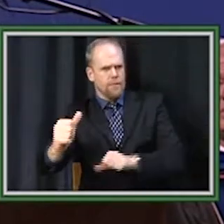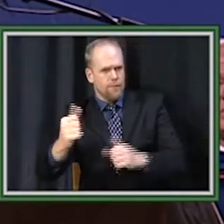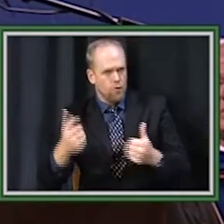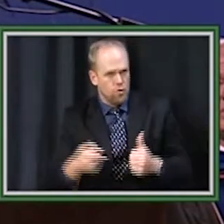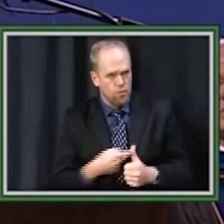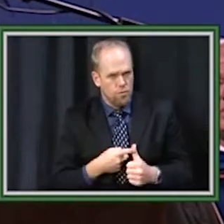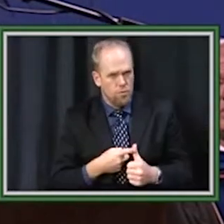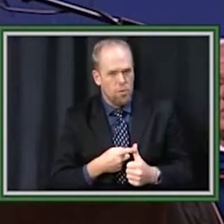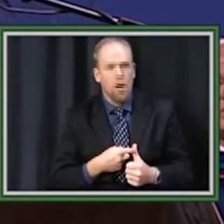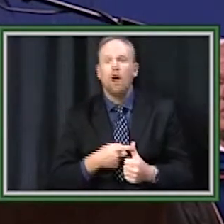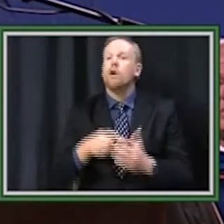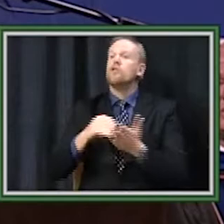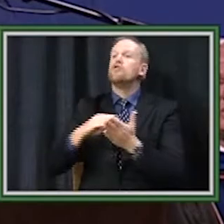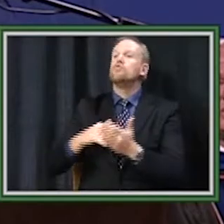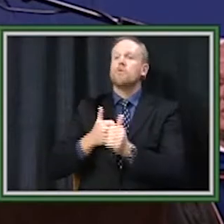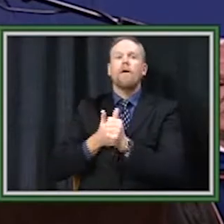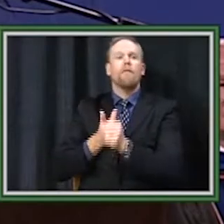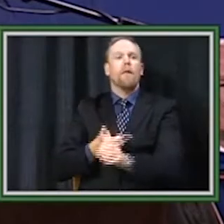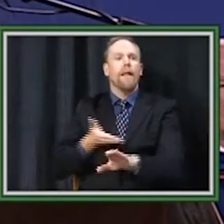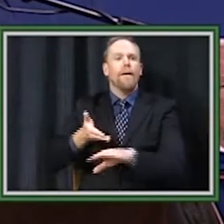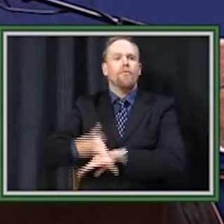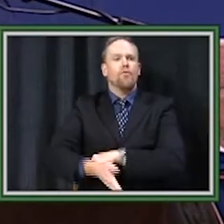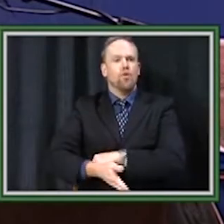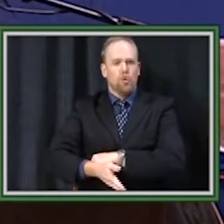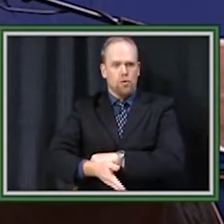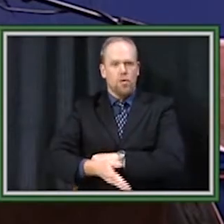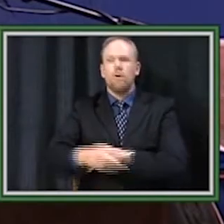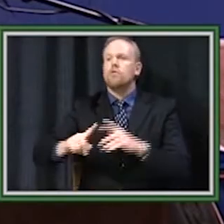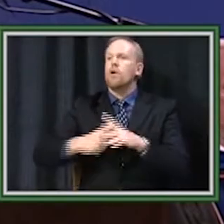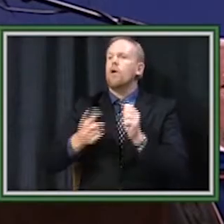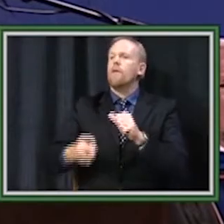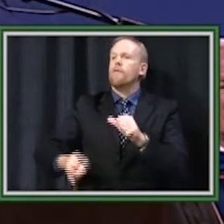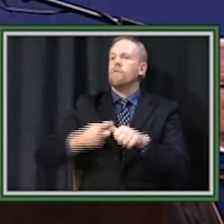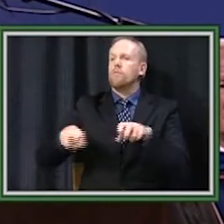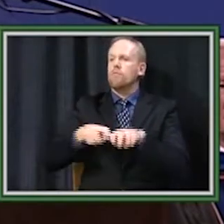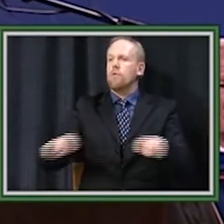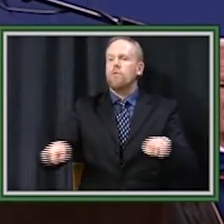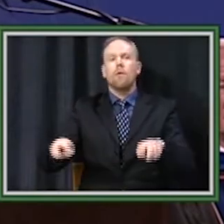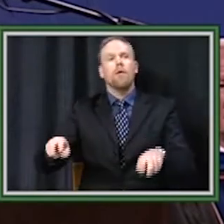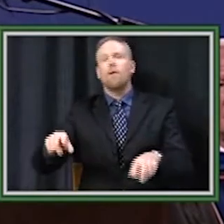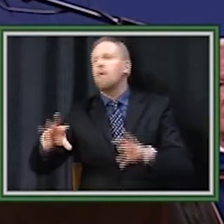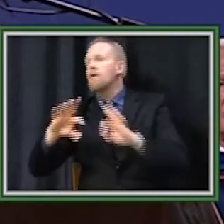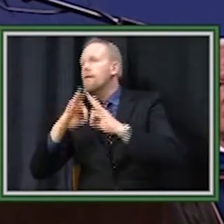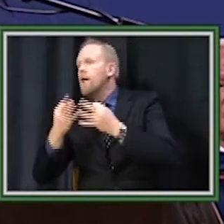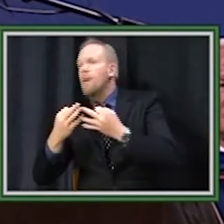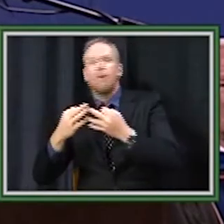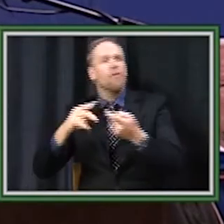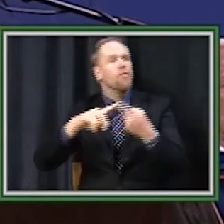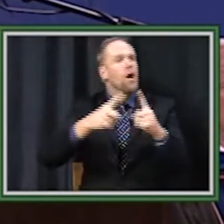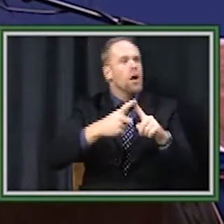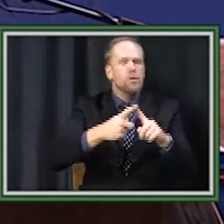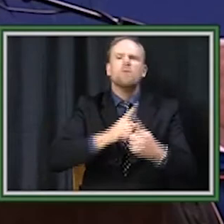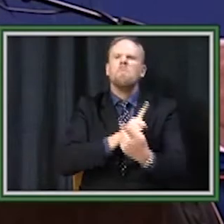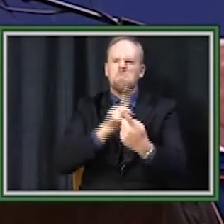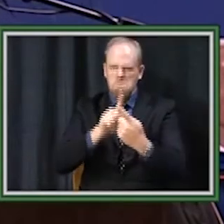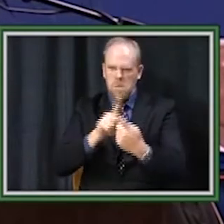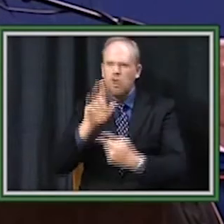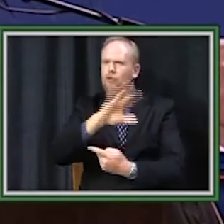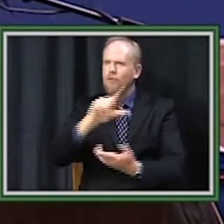the faculty marshals and exit starting with the first rows. Families and guests, you can meet your graduate